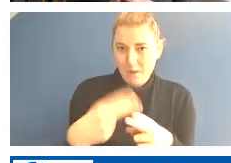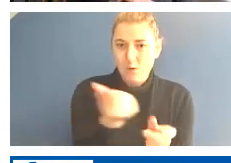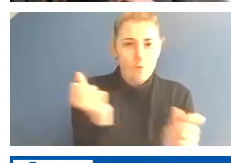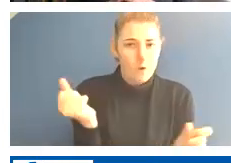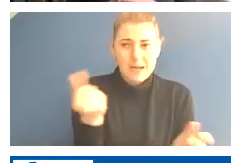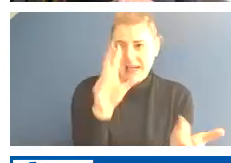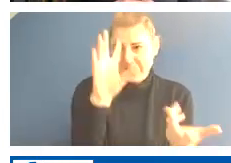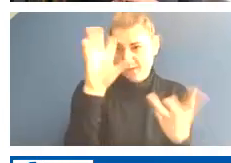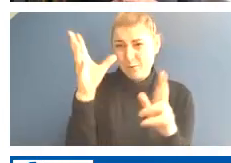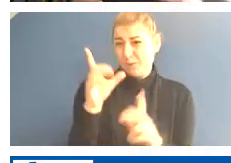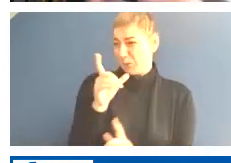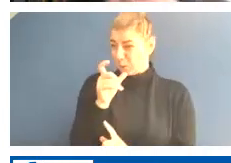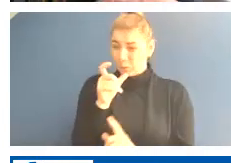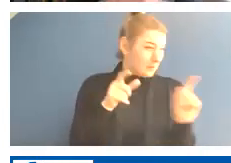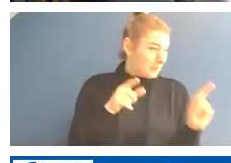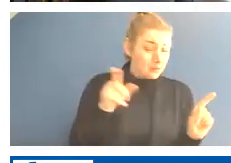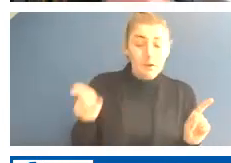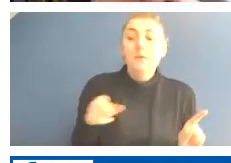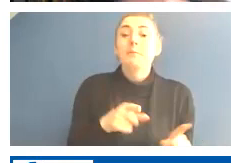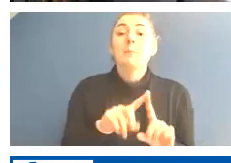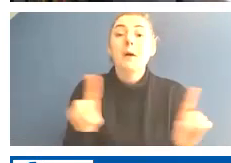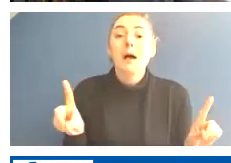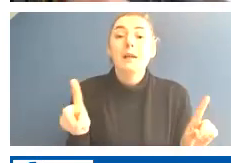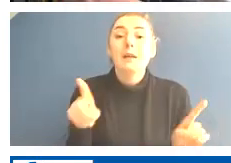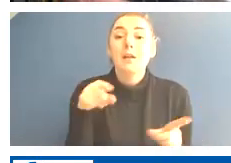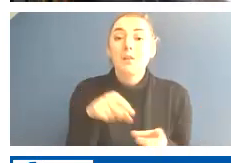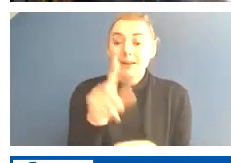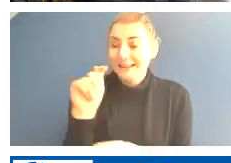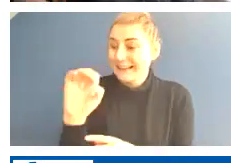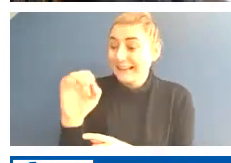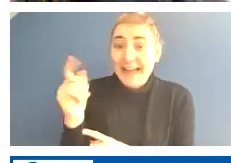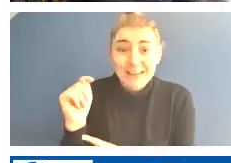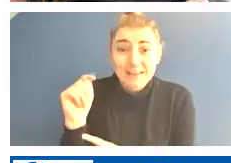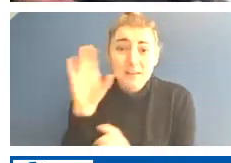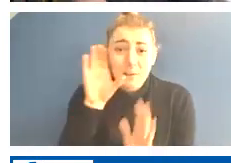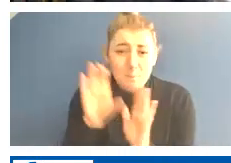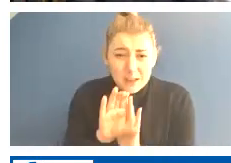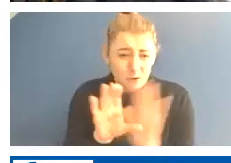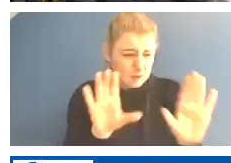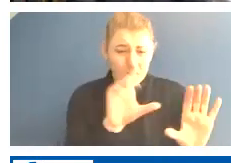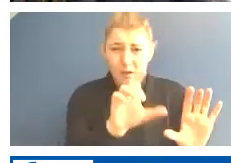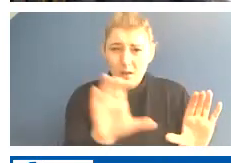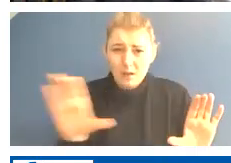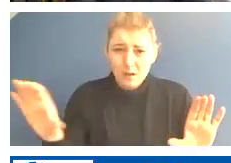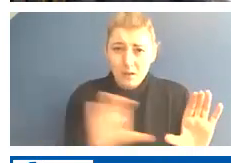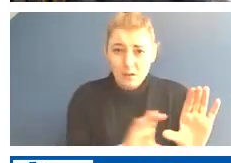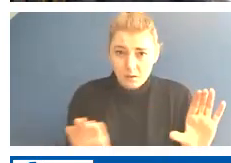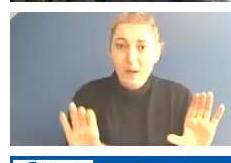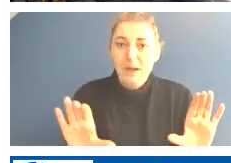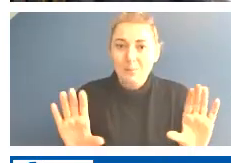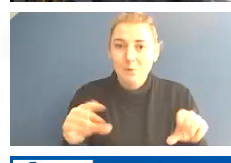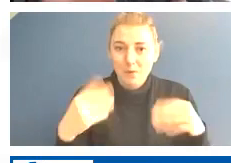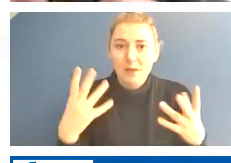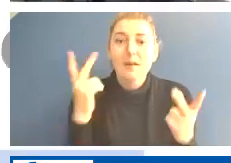of confusion. But these combine text and pictures and is a form of providing visual